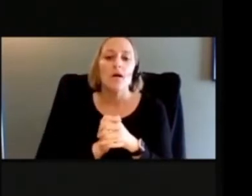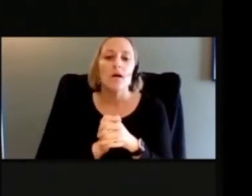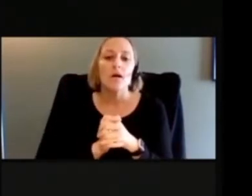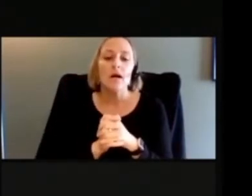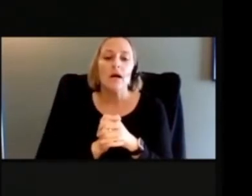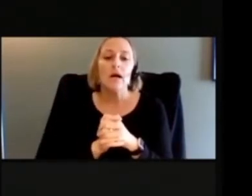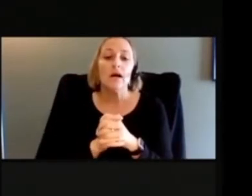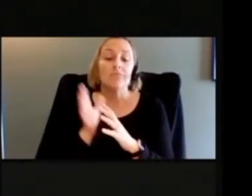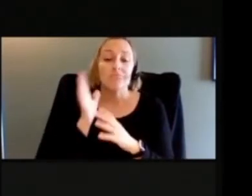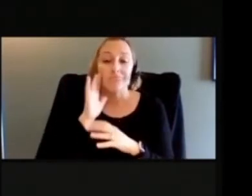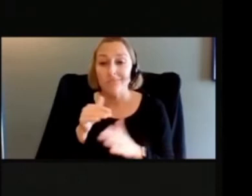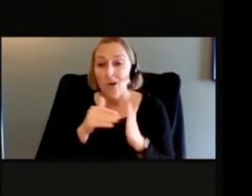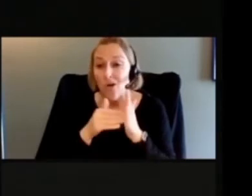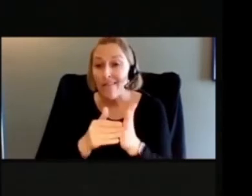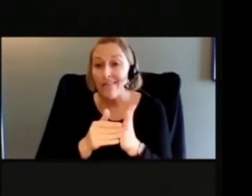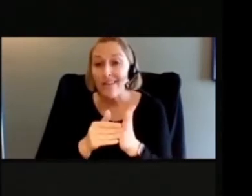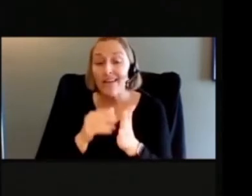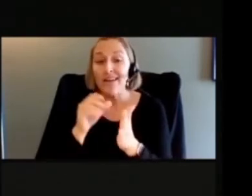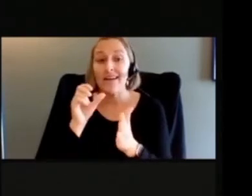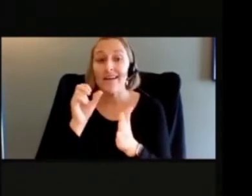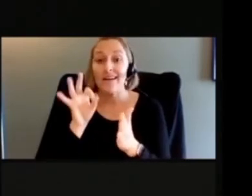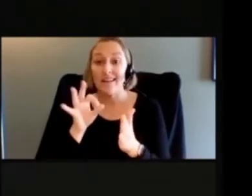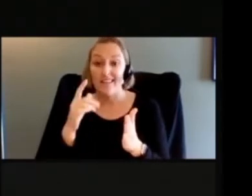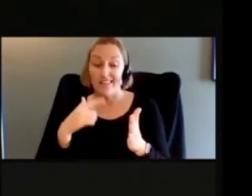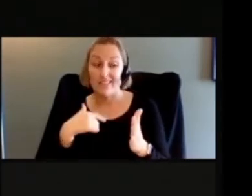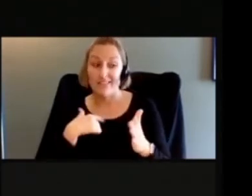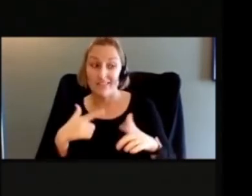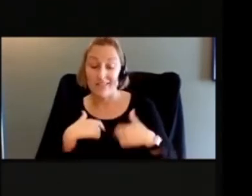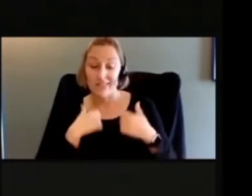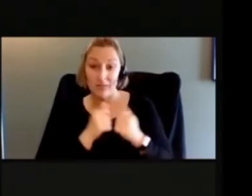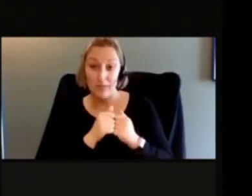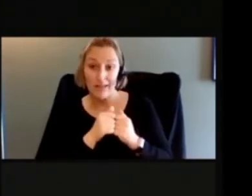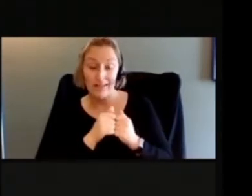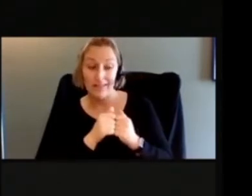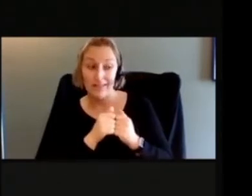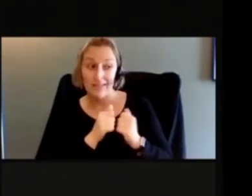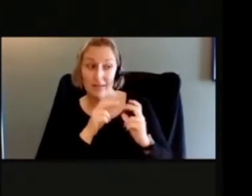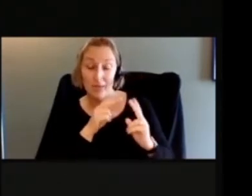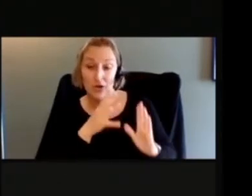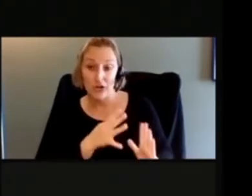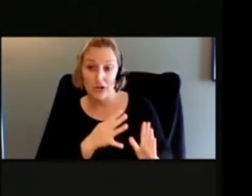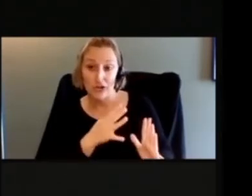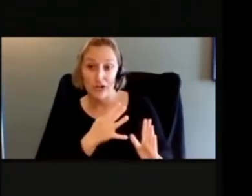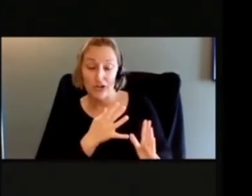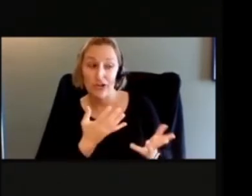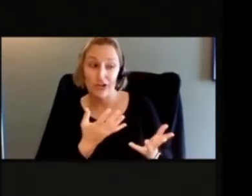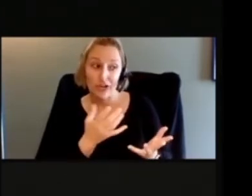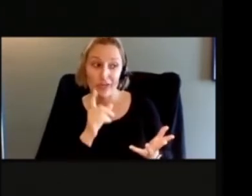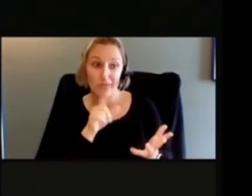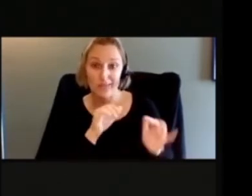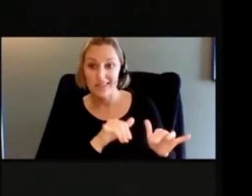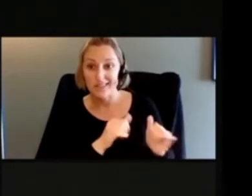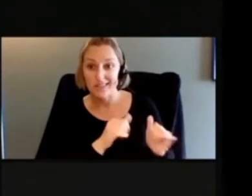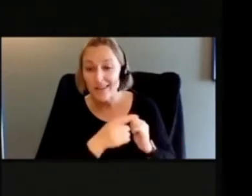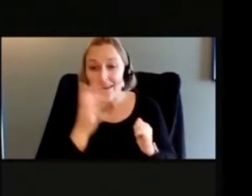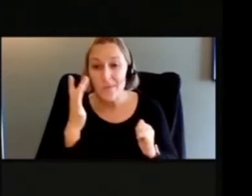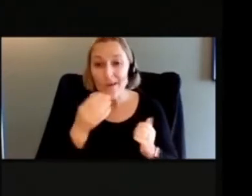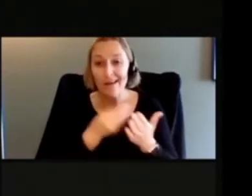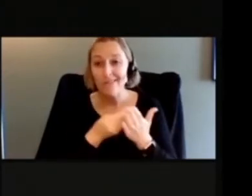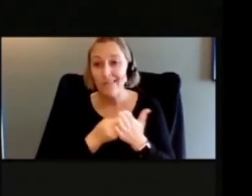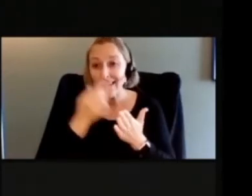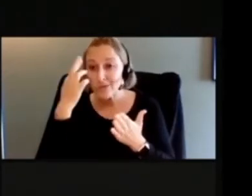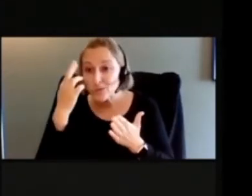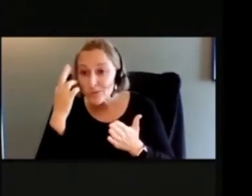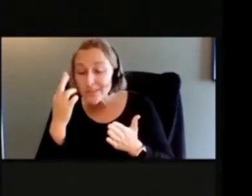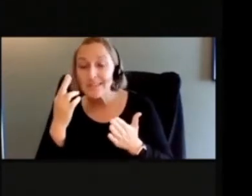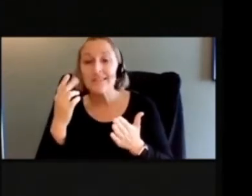case of having to stay with violent partners is from a financial reason, right? Not only for the women, and